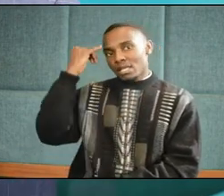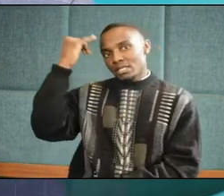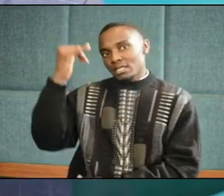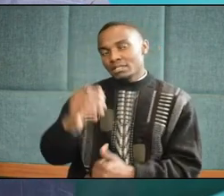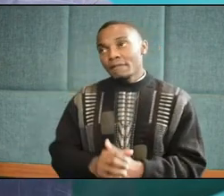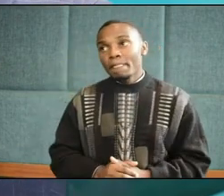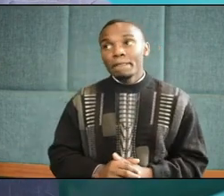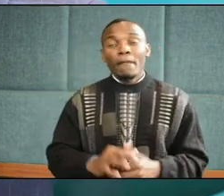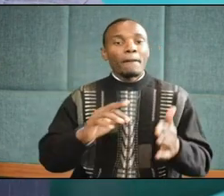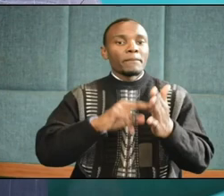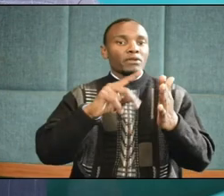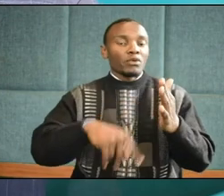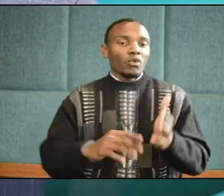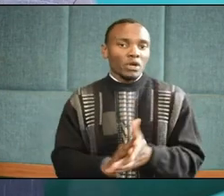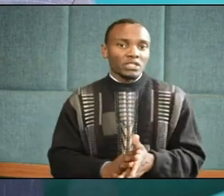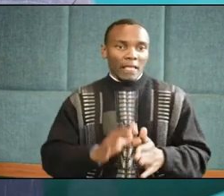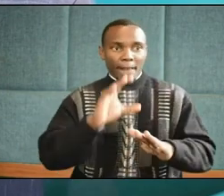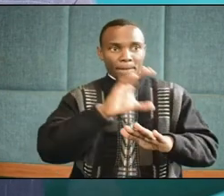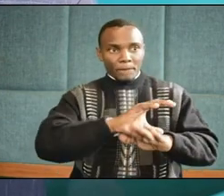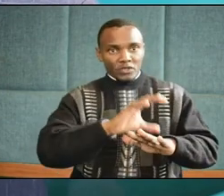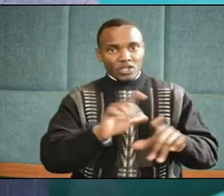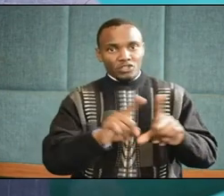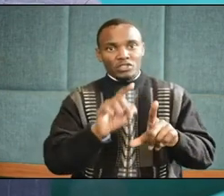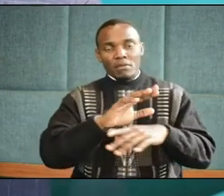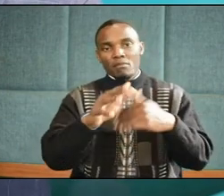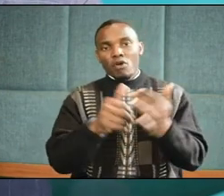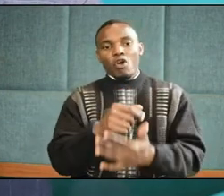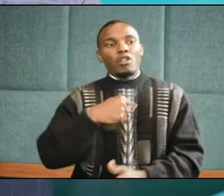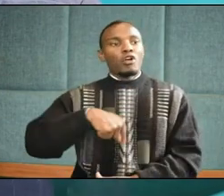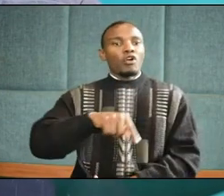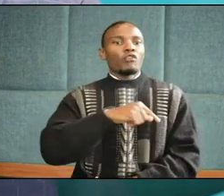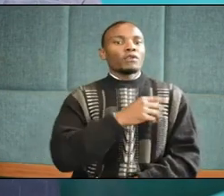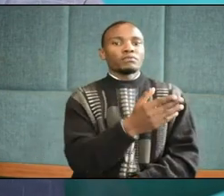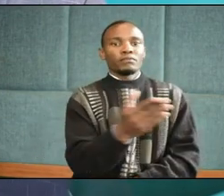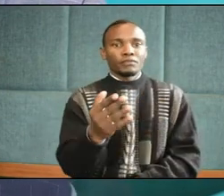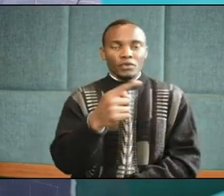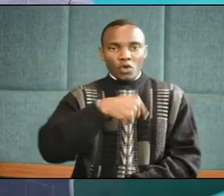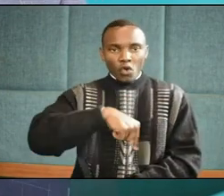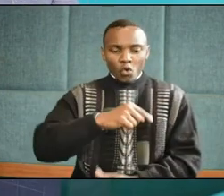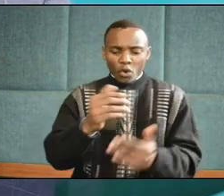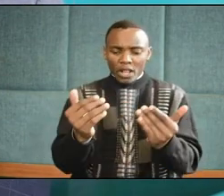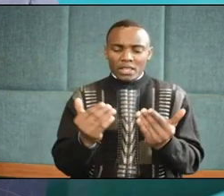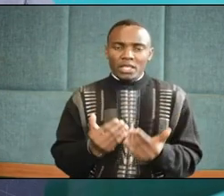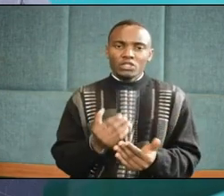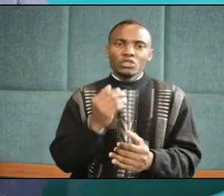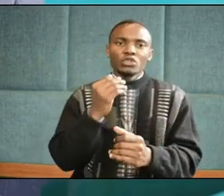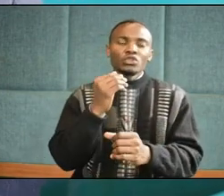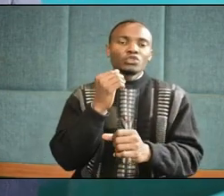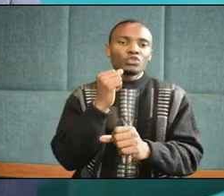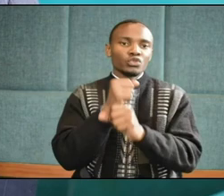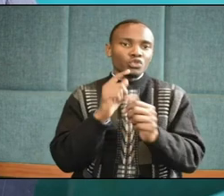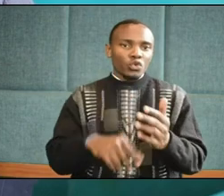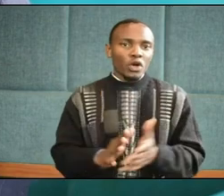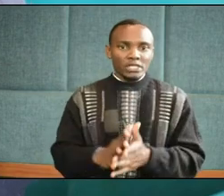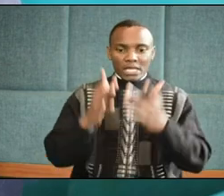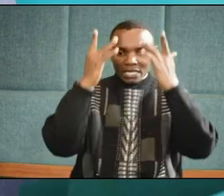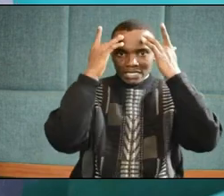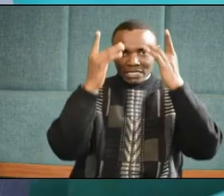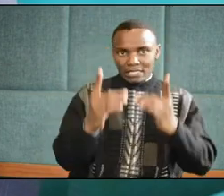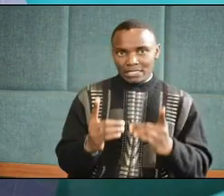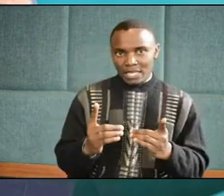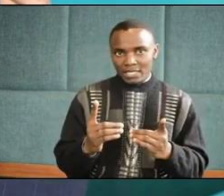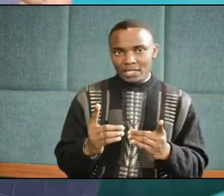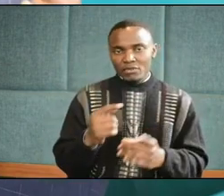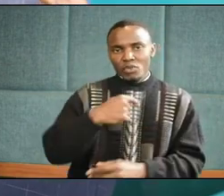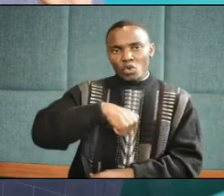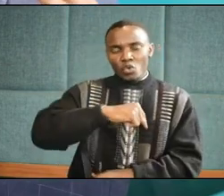therefore, church and all of us, we need to reach a point whereby